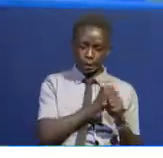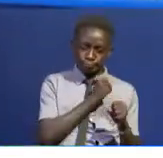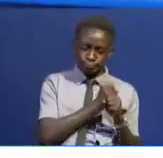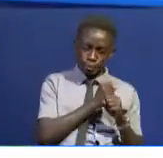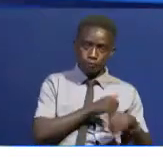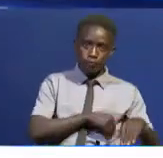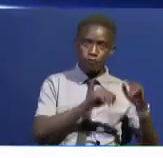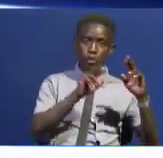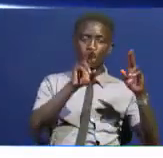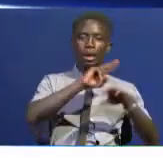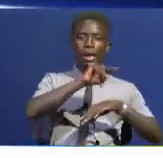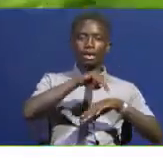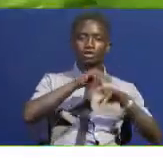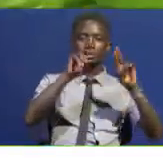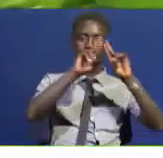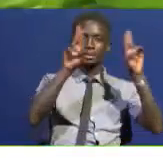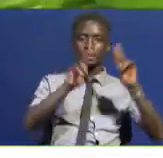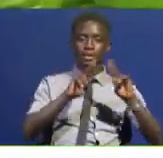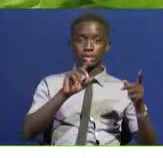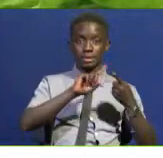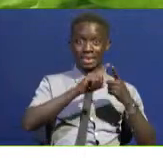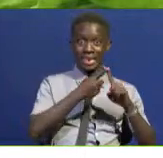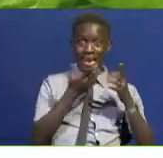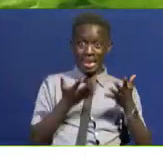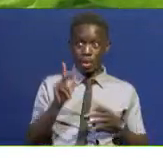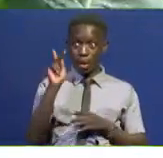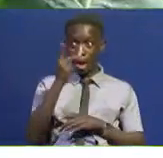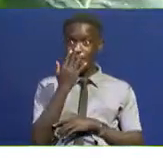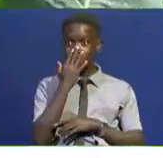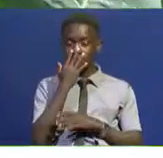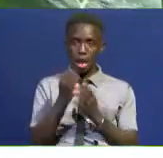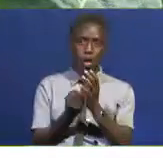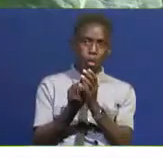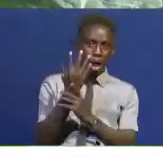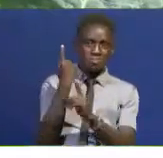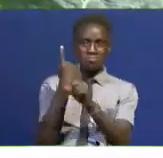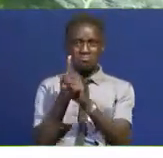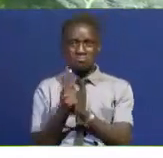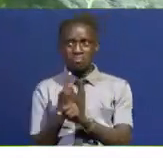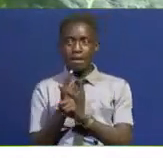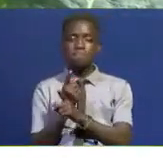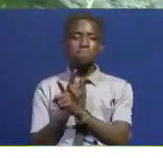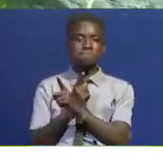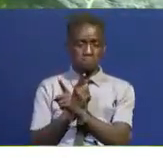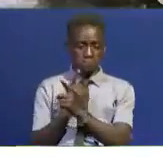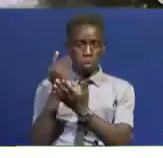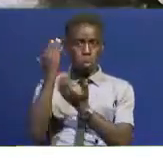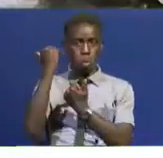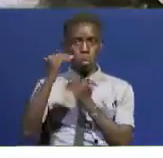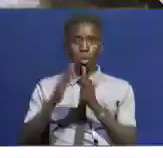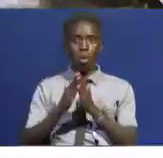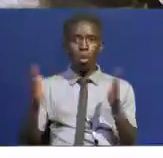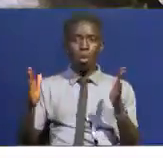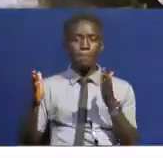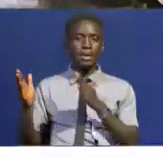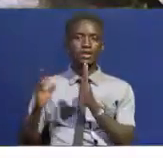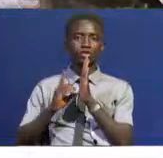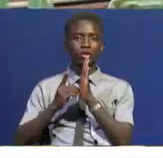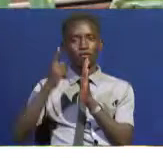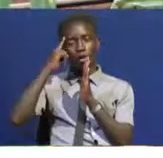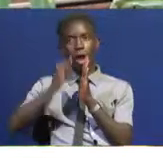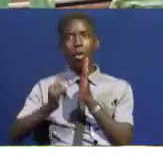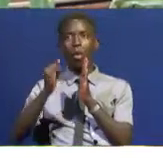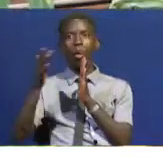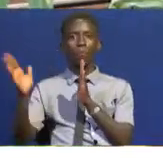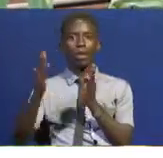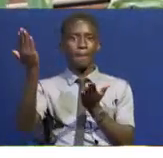international standards, Kenya's horticultural industry is expected to enhance its reputation, opening doors to new export opportunities. The